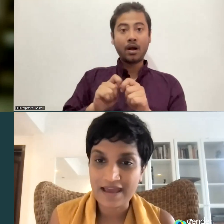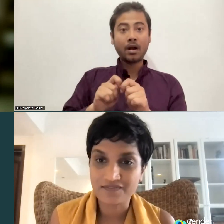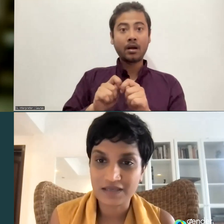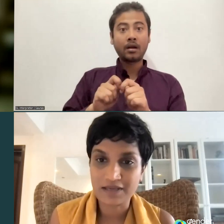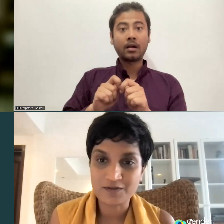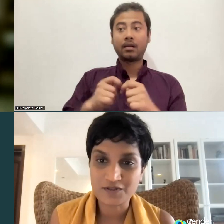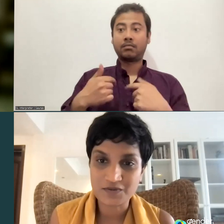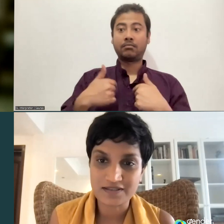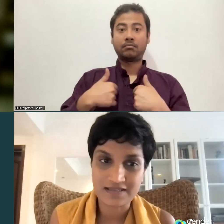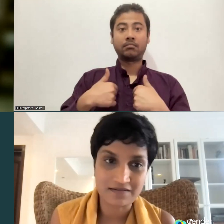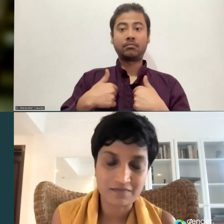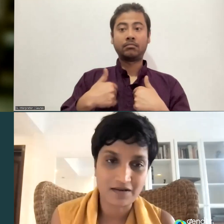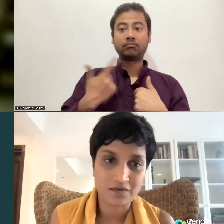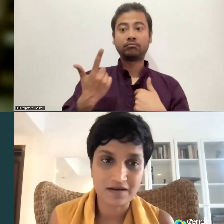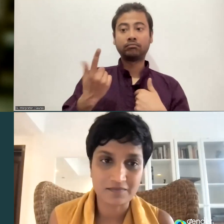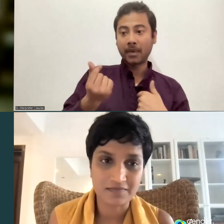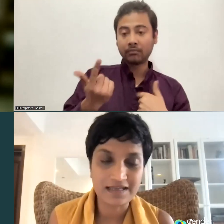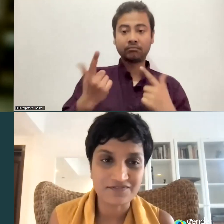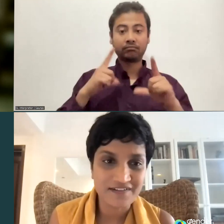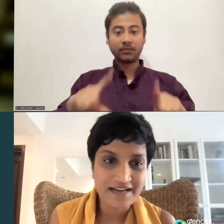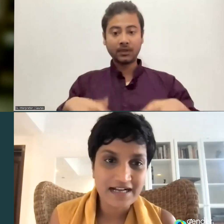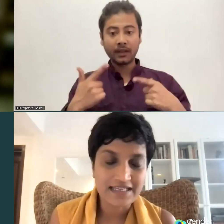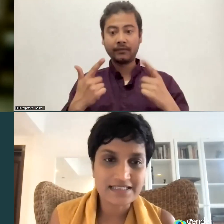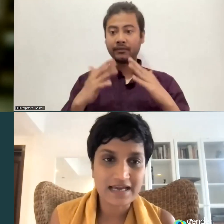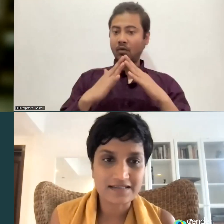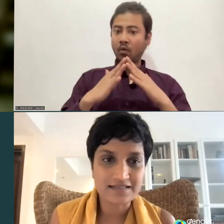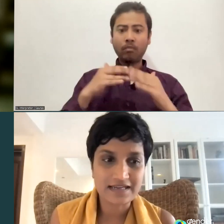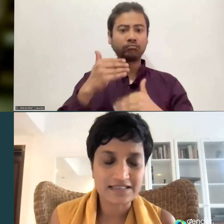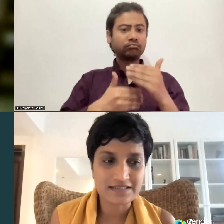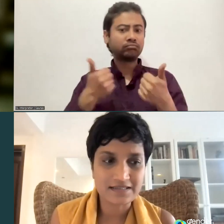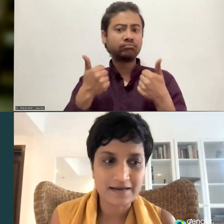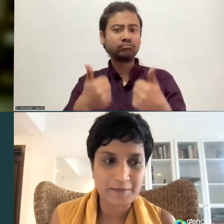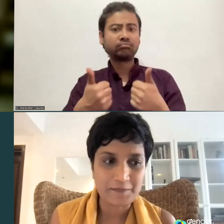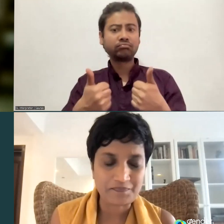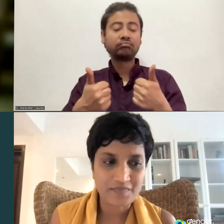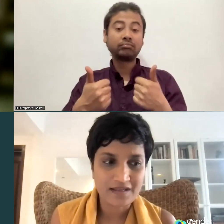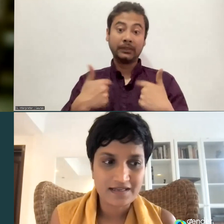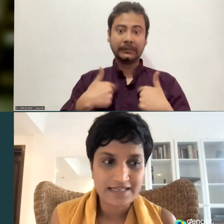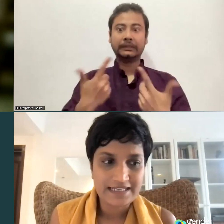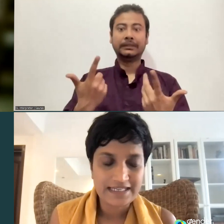that I have, that I'm able to do this and, live, is that it's